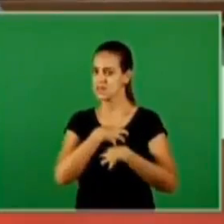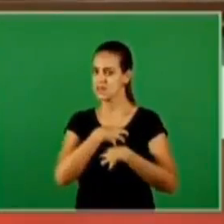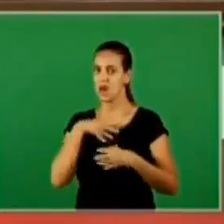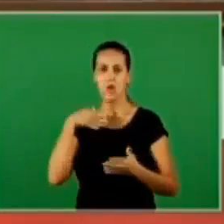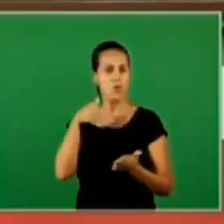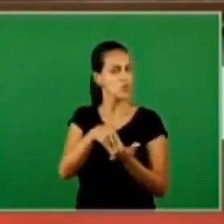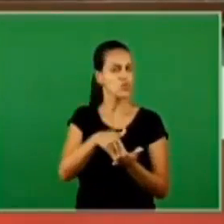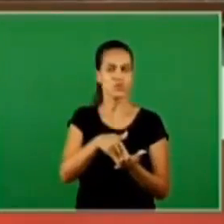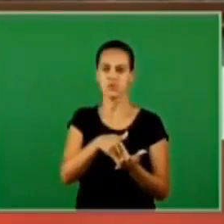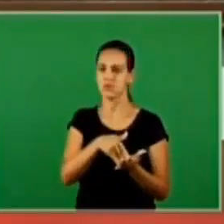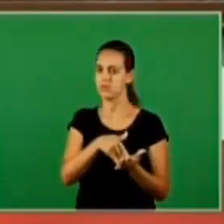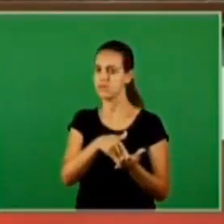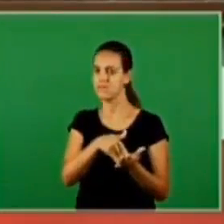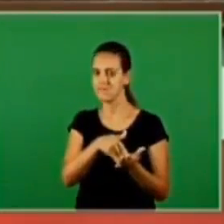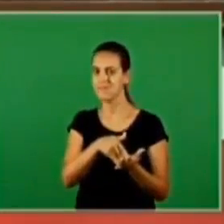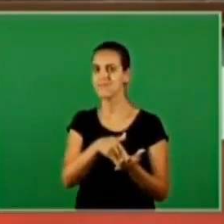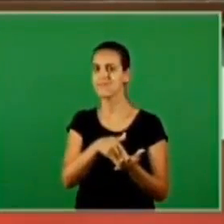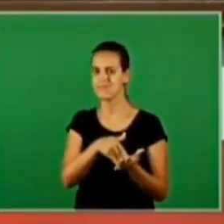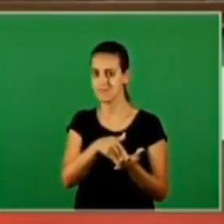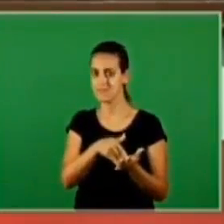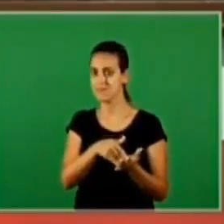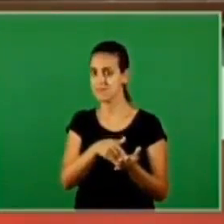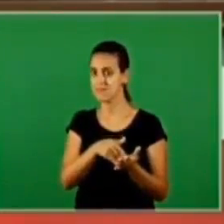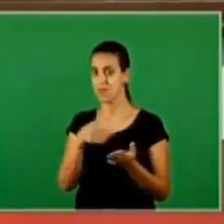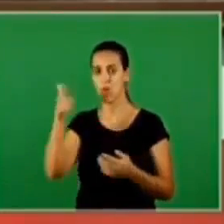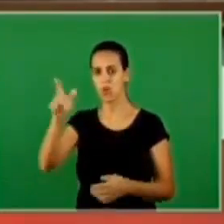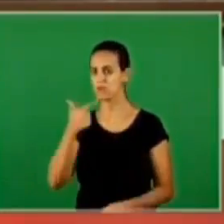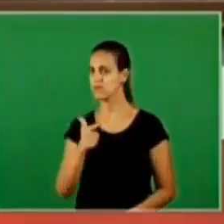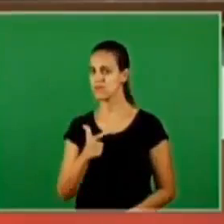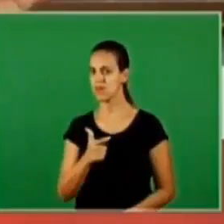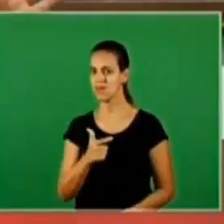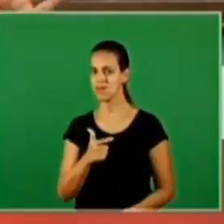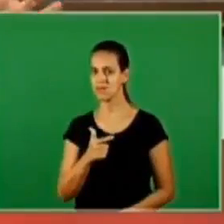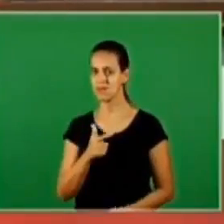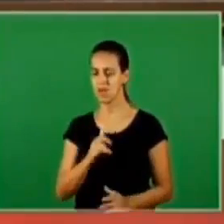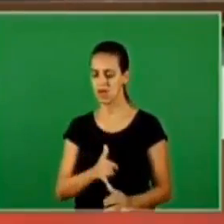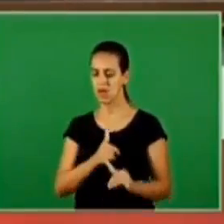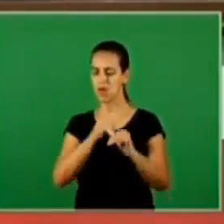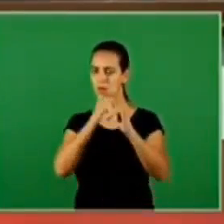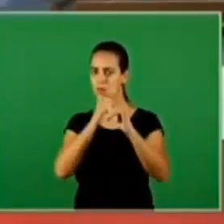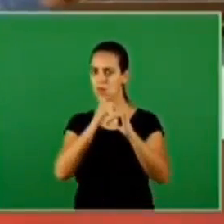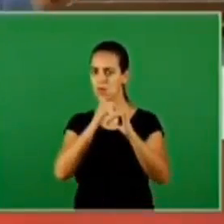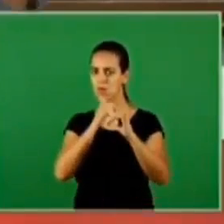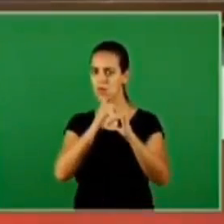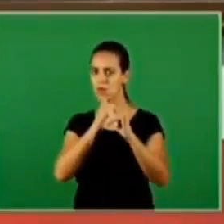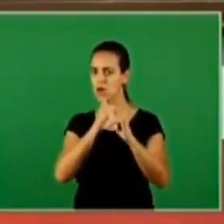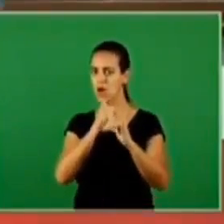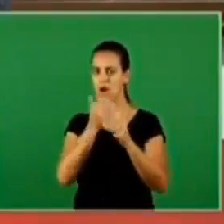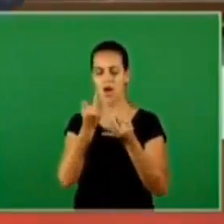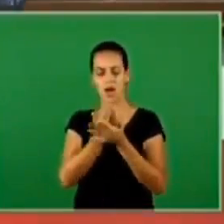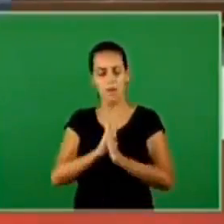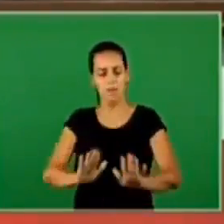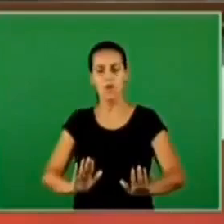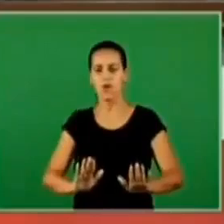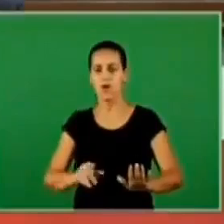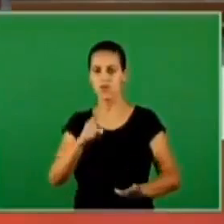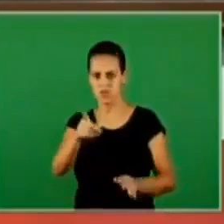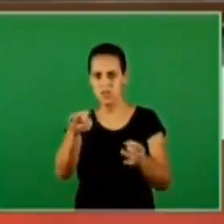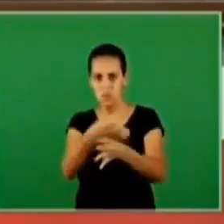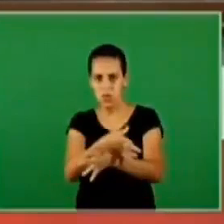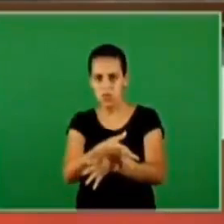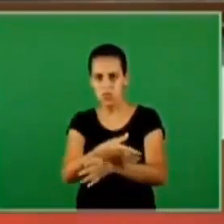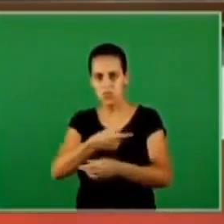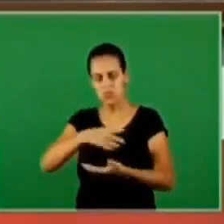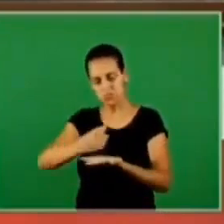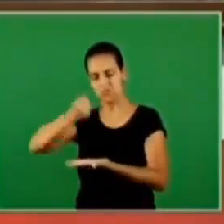of trumpets, because there is no other sound. Because at the sound of this trumpet, there is no